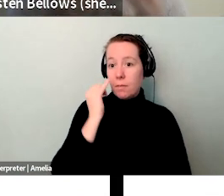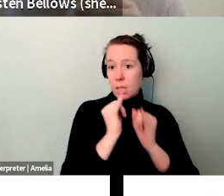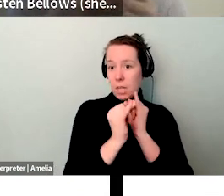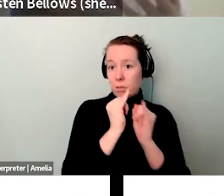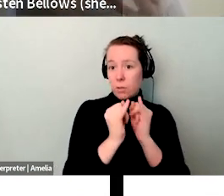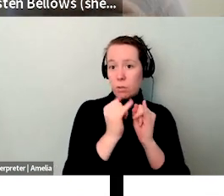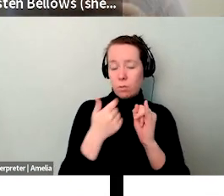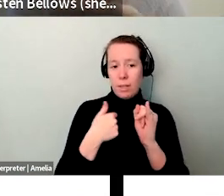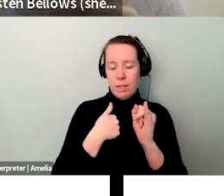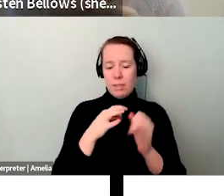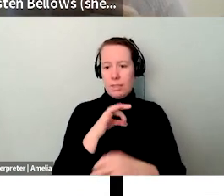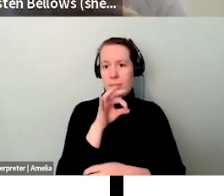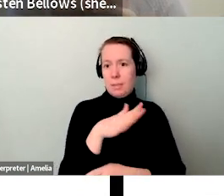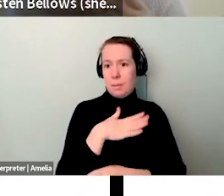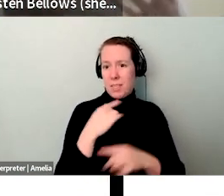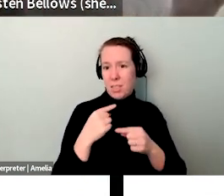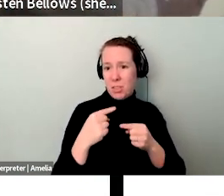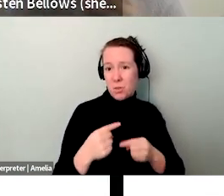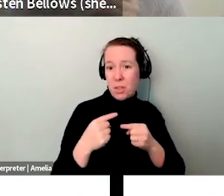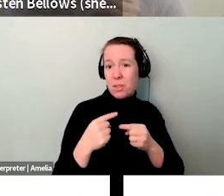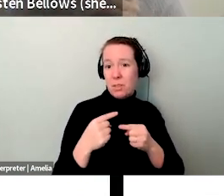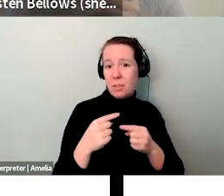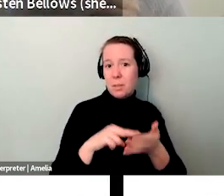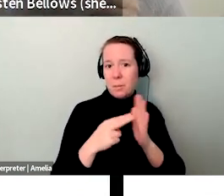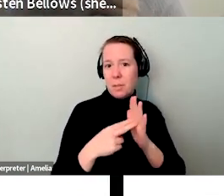just sort of lets them know that